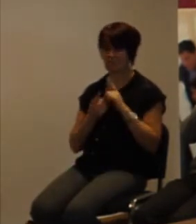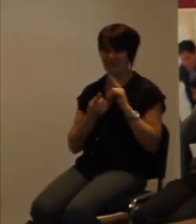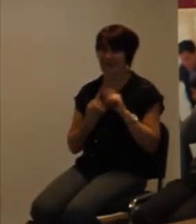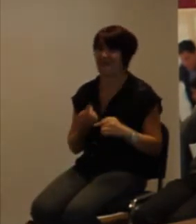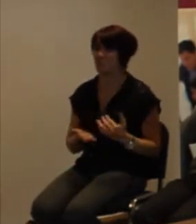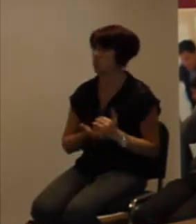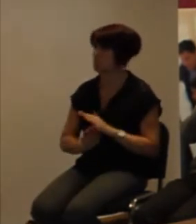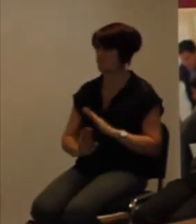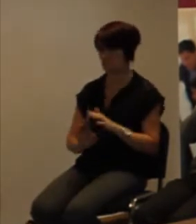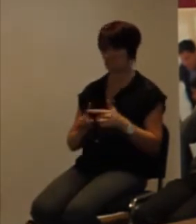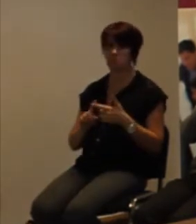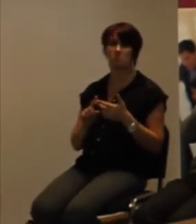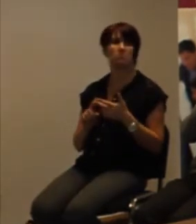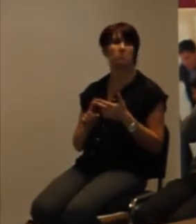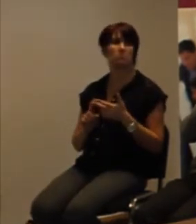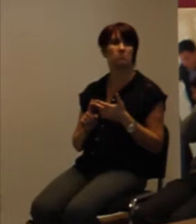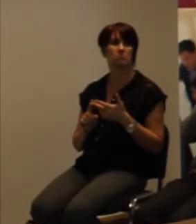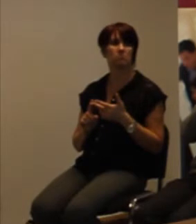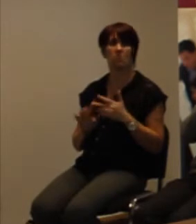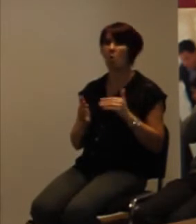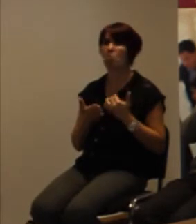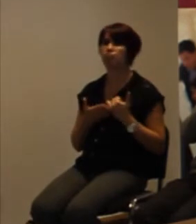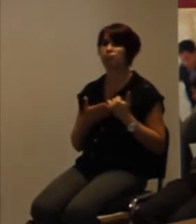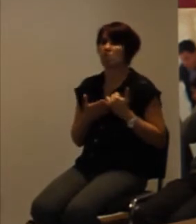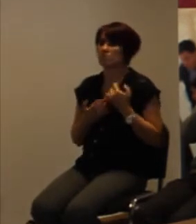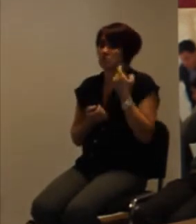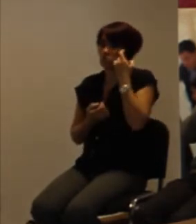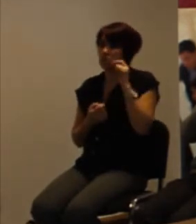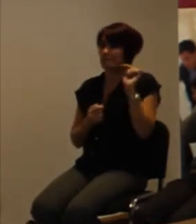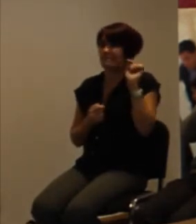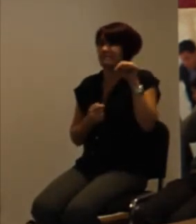out, or prompt or suggest